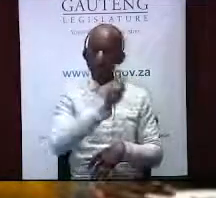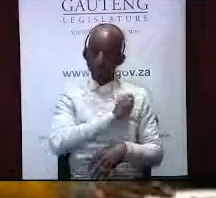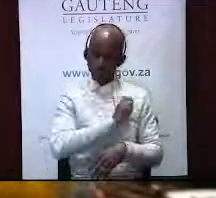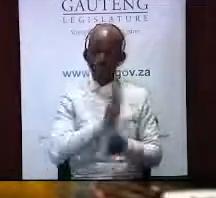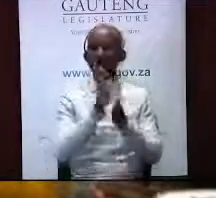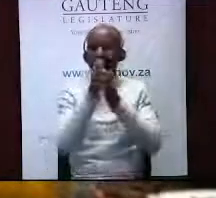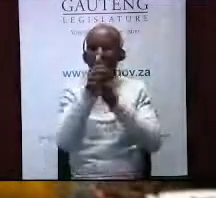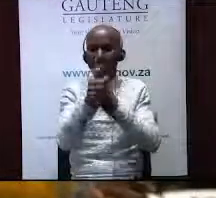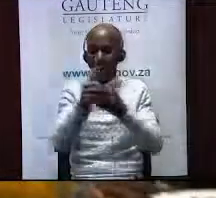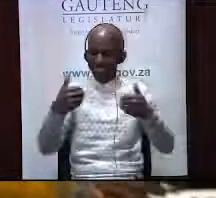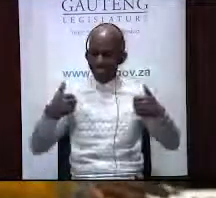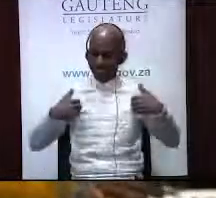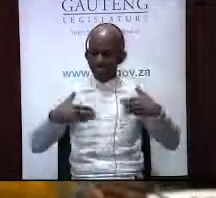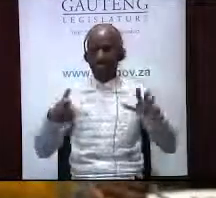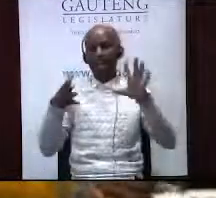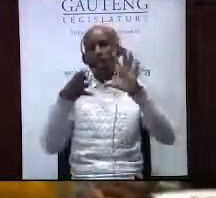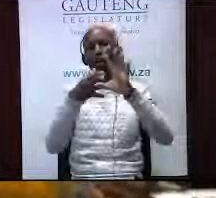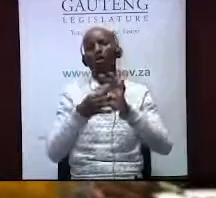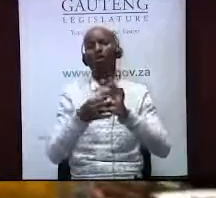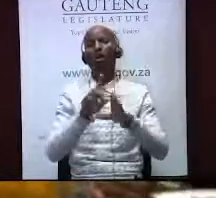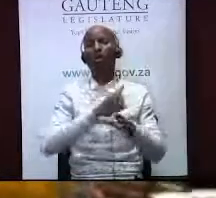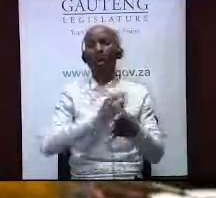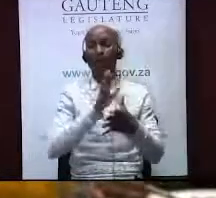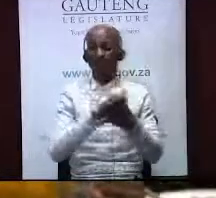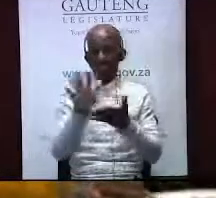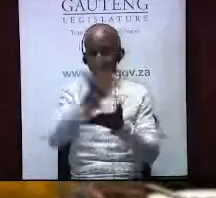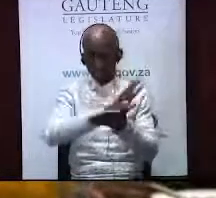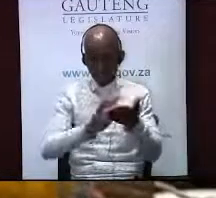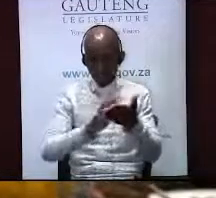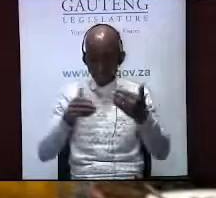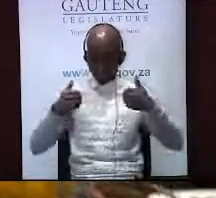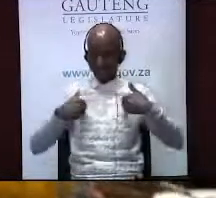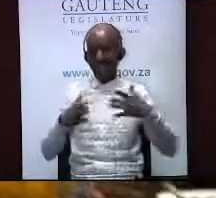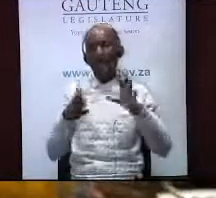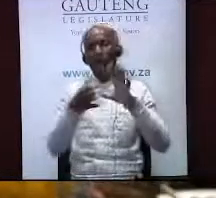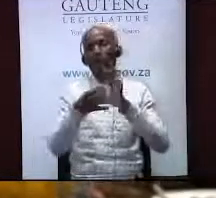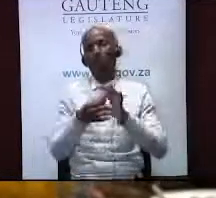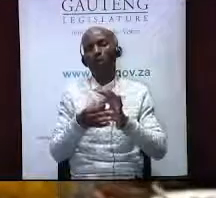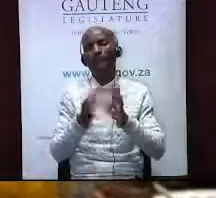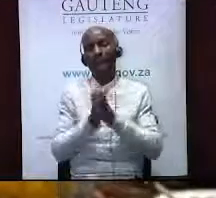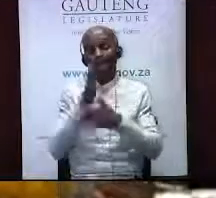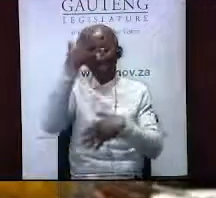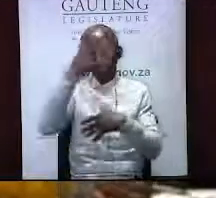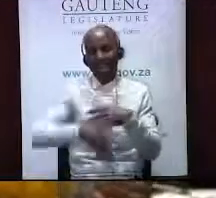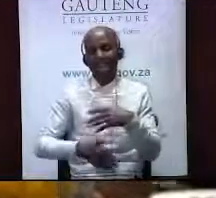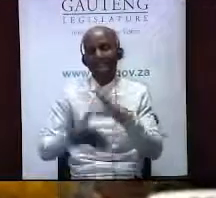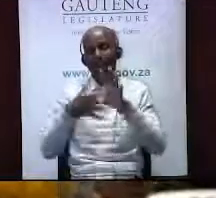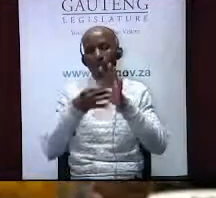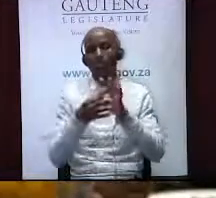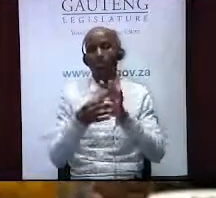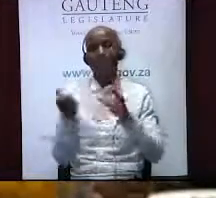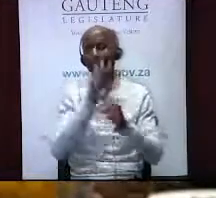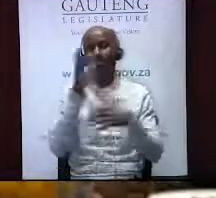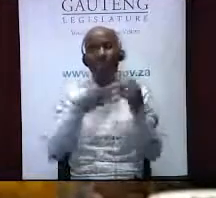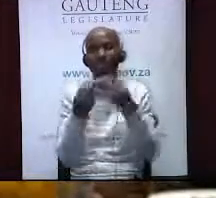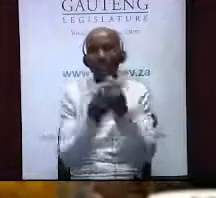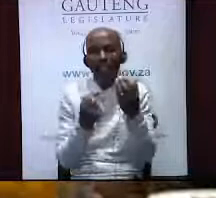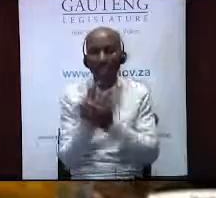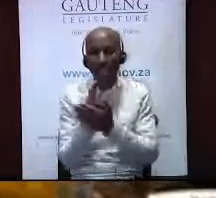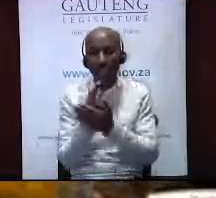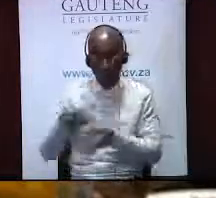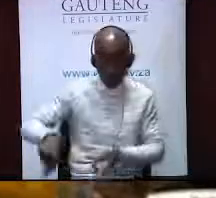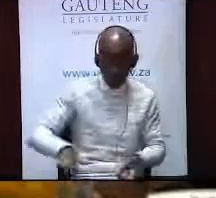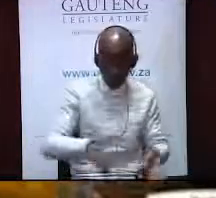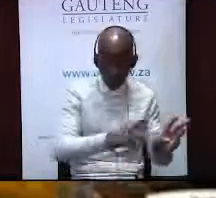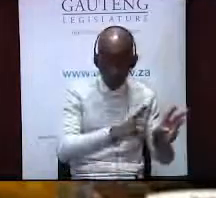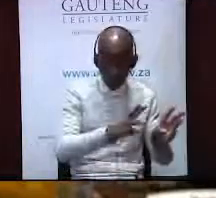leadership begins at home, because our stories begin at home and it ends at home. If anything happens on the